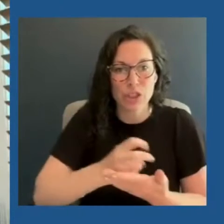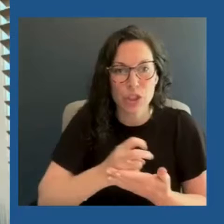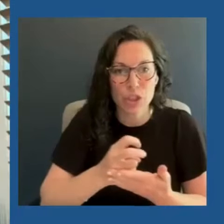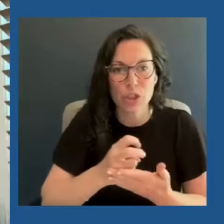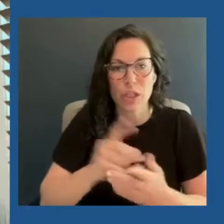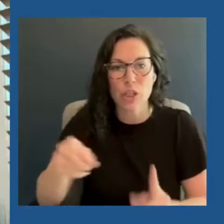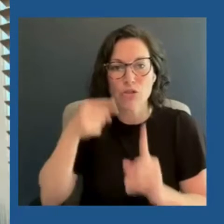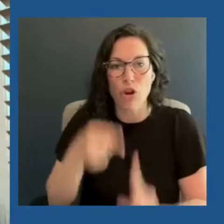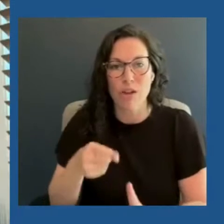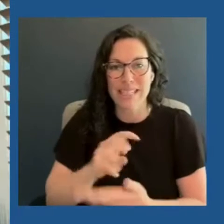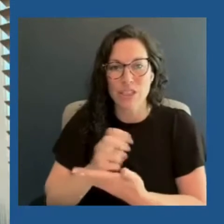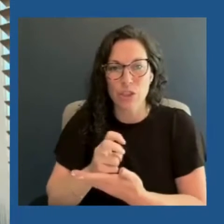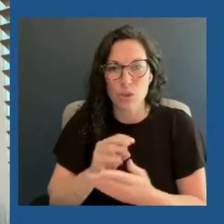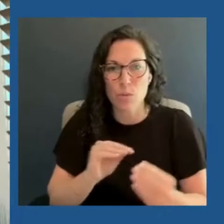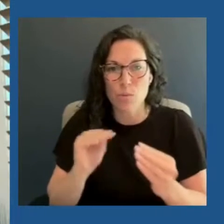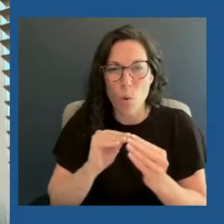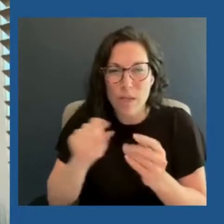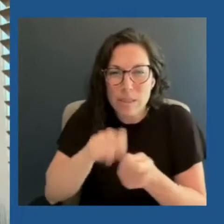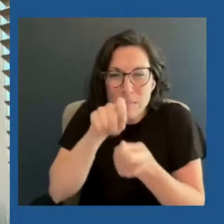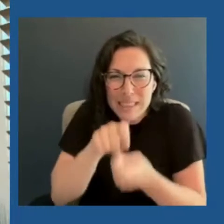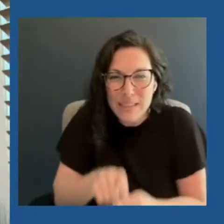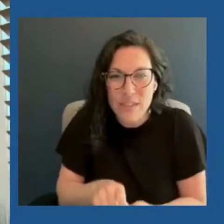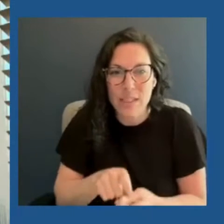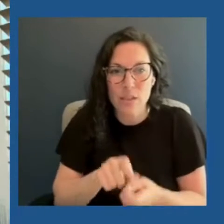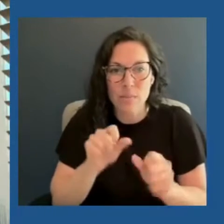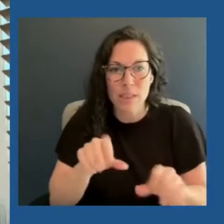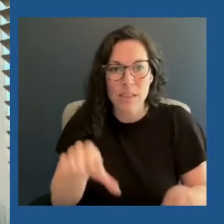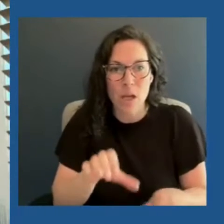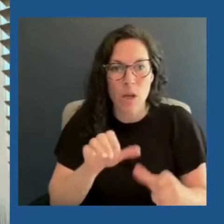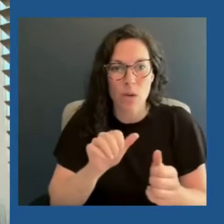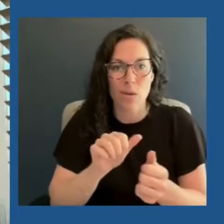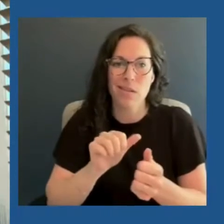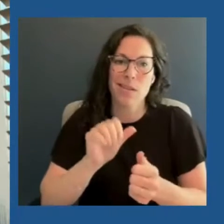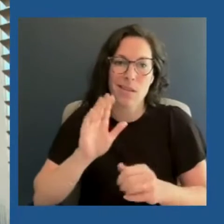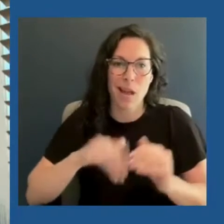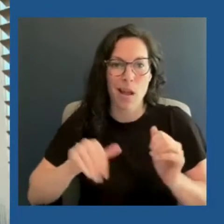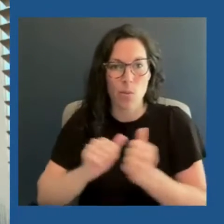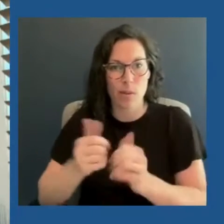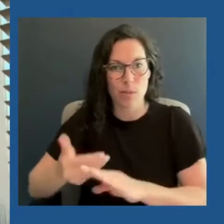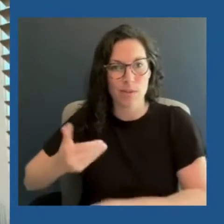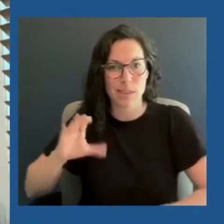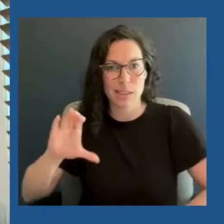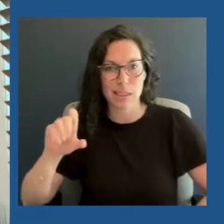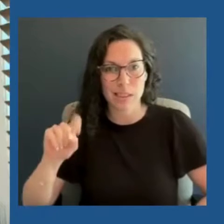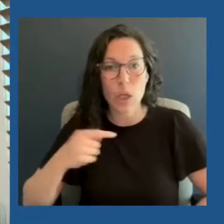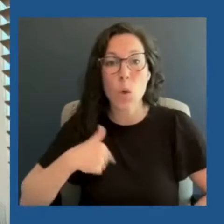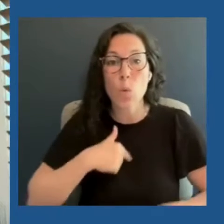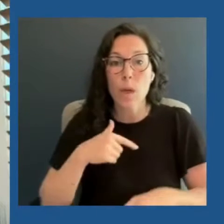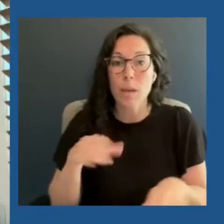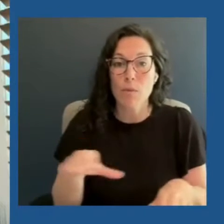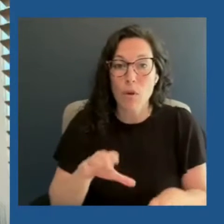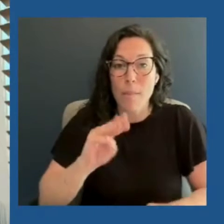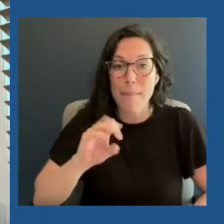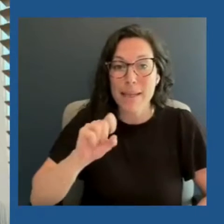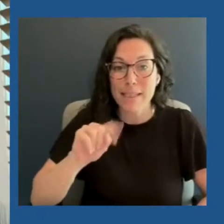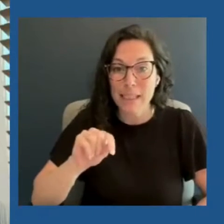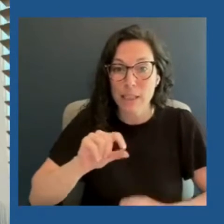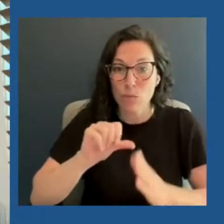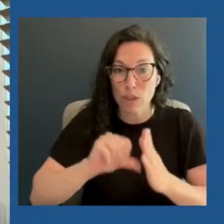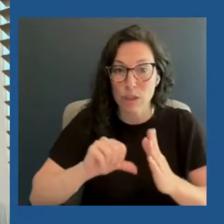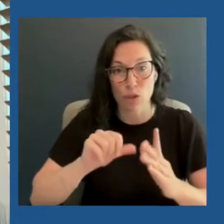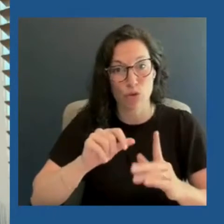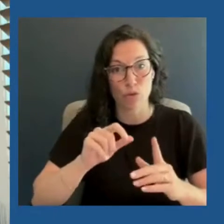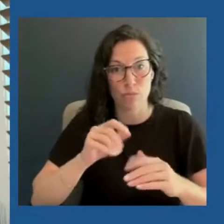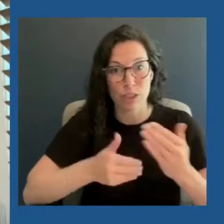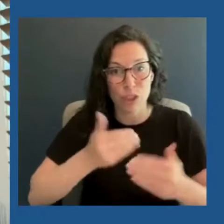My team and I performed the first MST procedure in 1998, and we used MST to treat the first patient with depression in